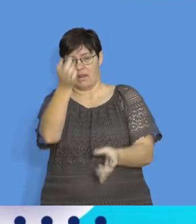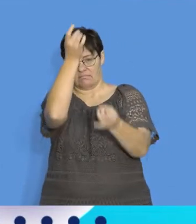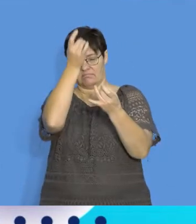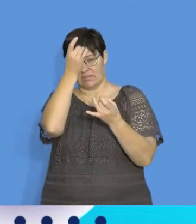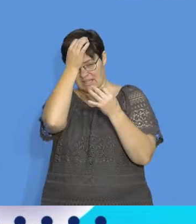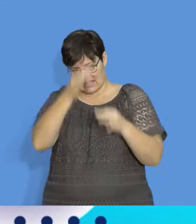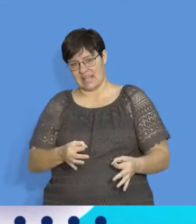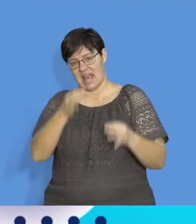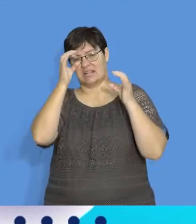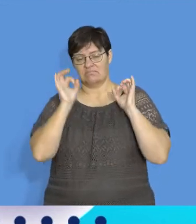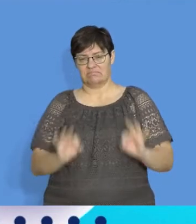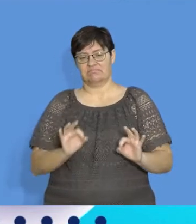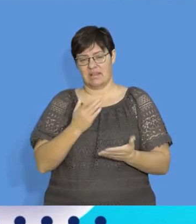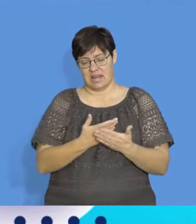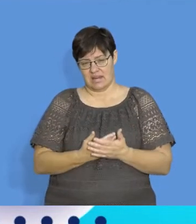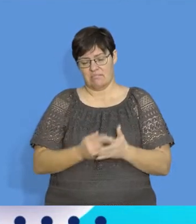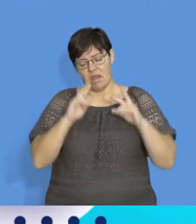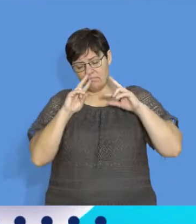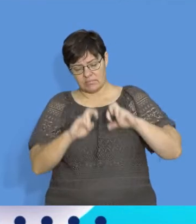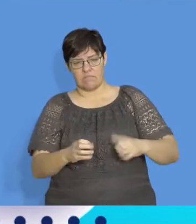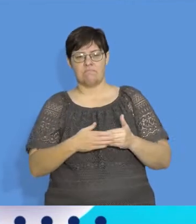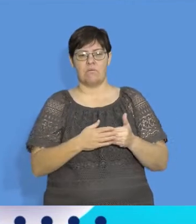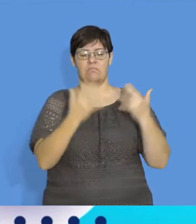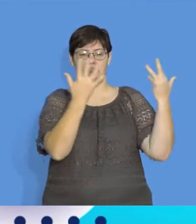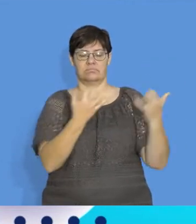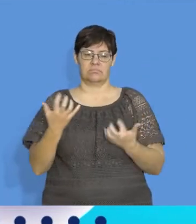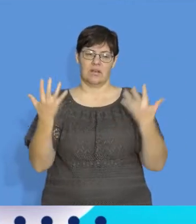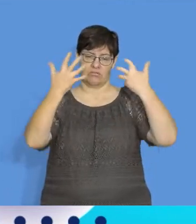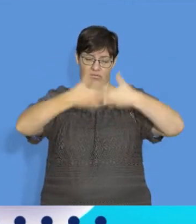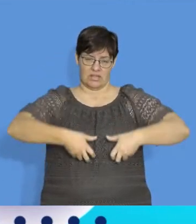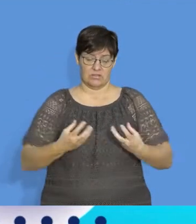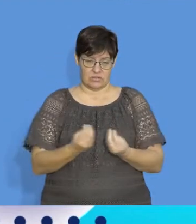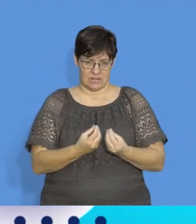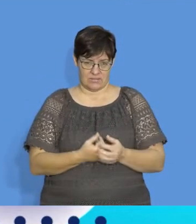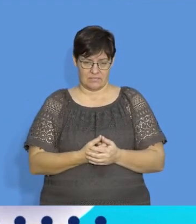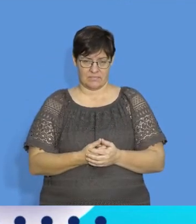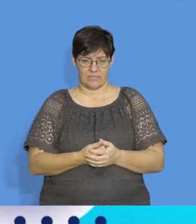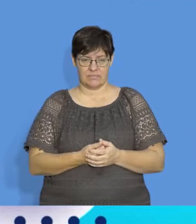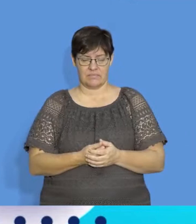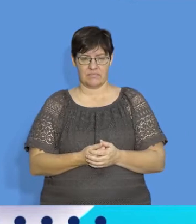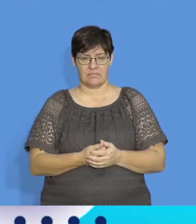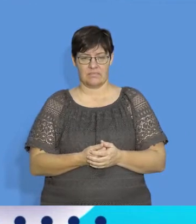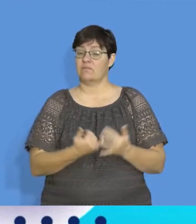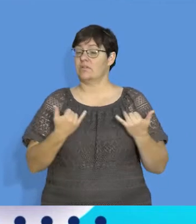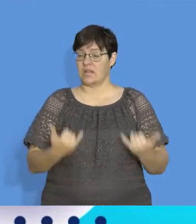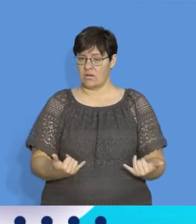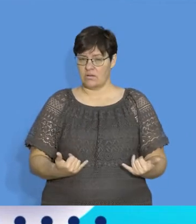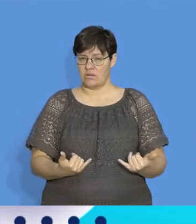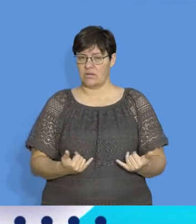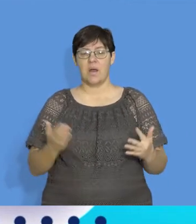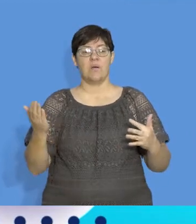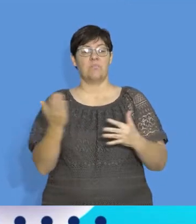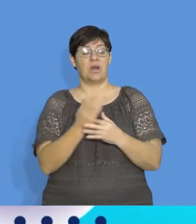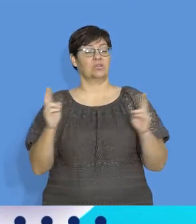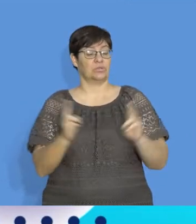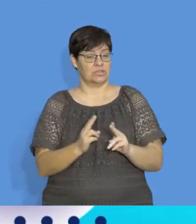okay? And later we'll explore more and calculating even correlation, look at that. Okay. Okay,